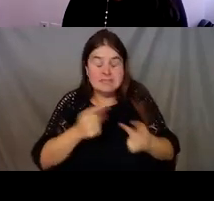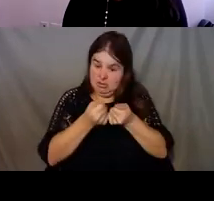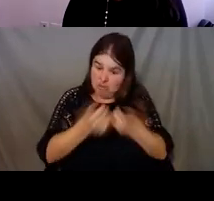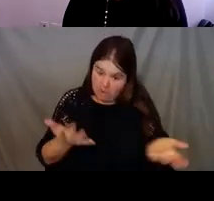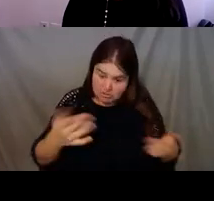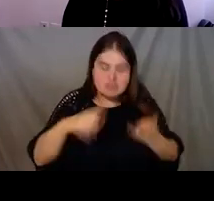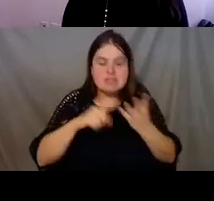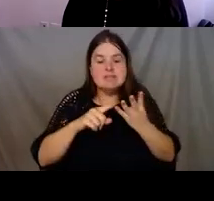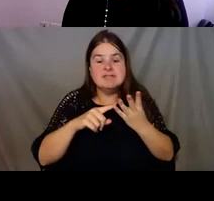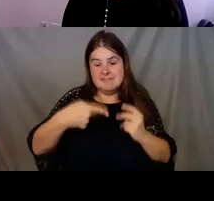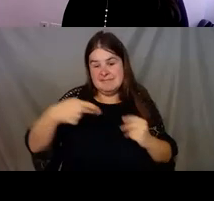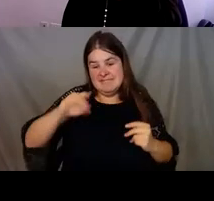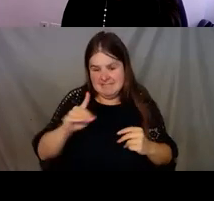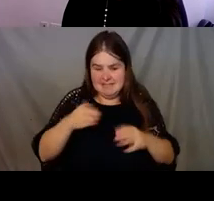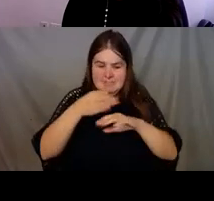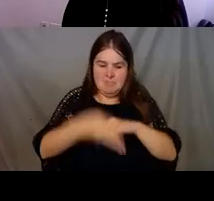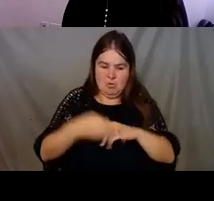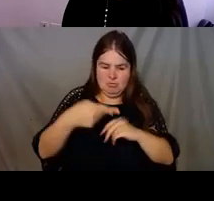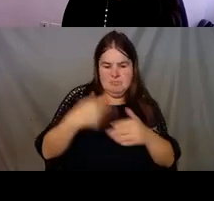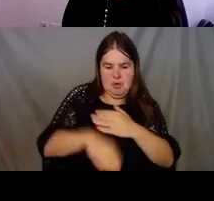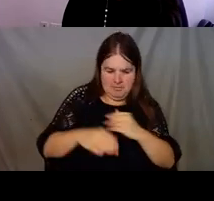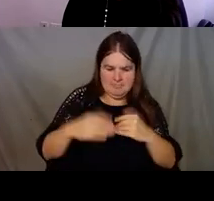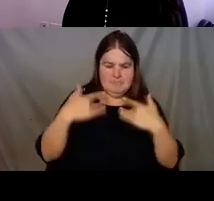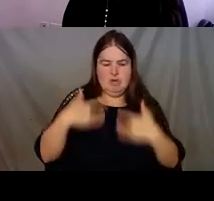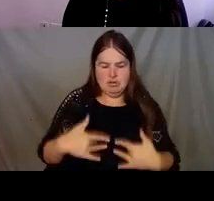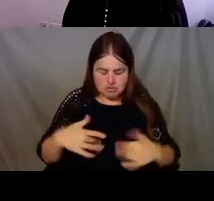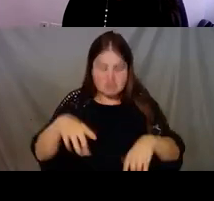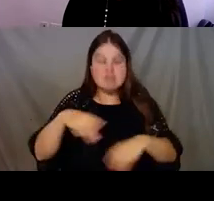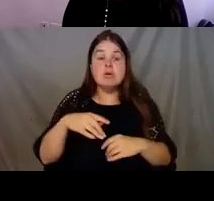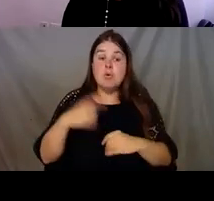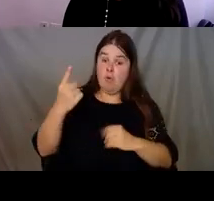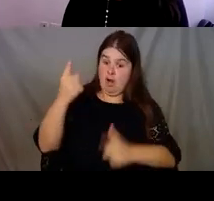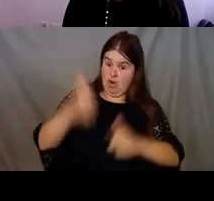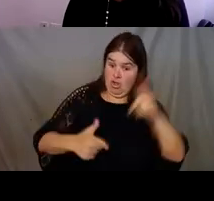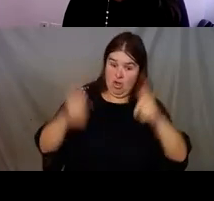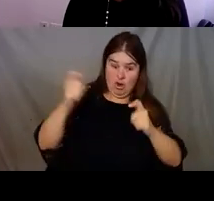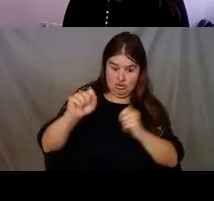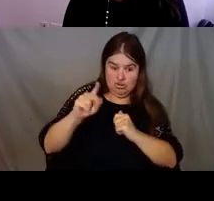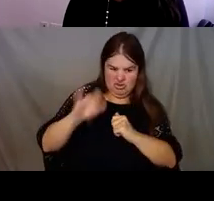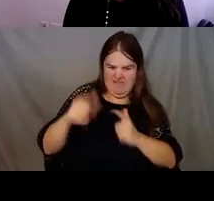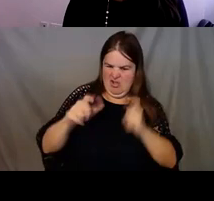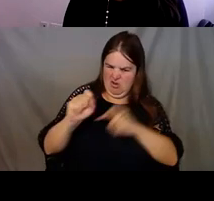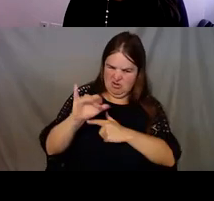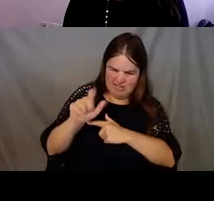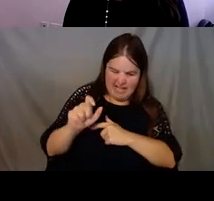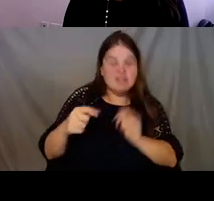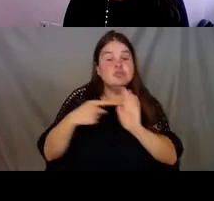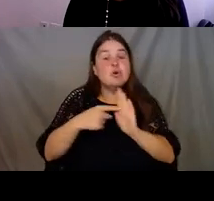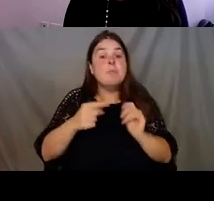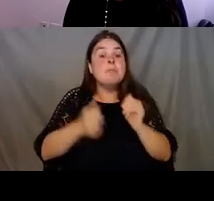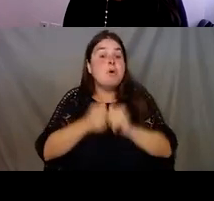depression. And in one large-scale survey, most mothers reported feeling physically